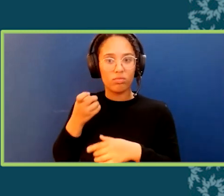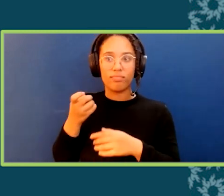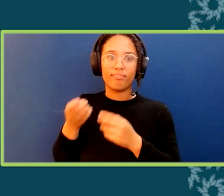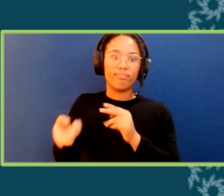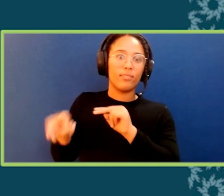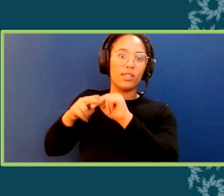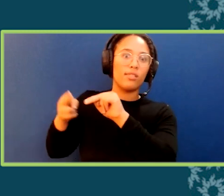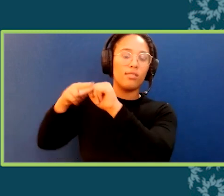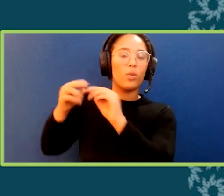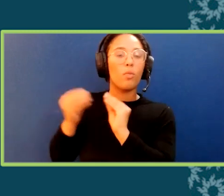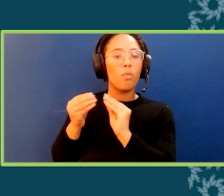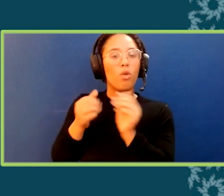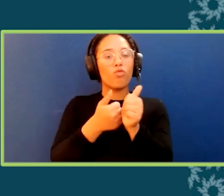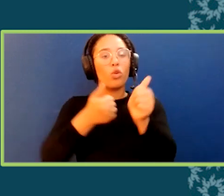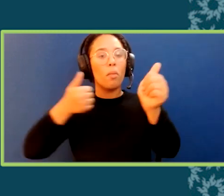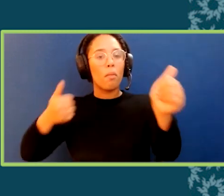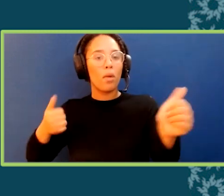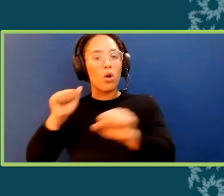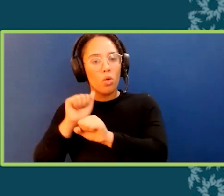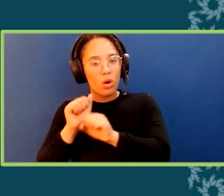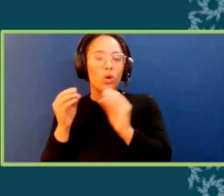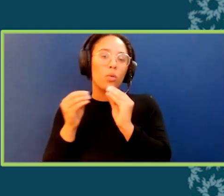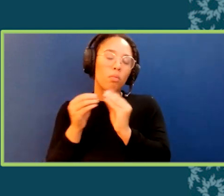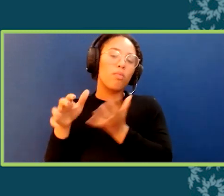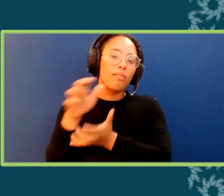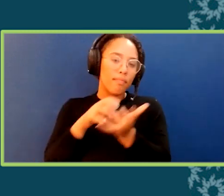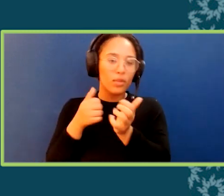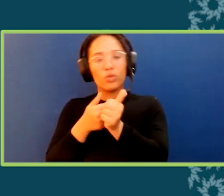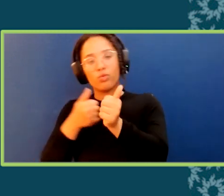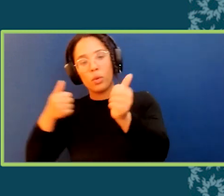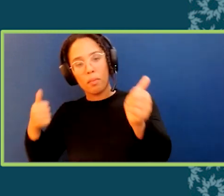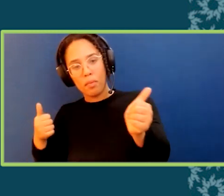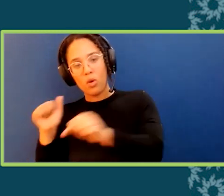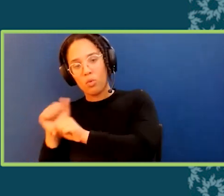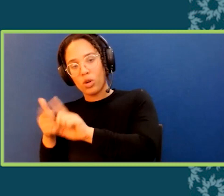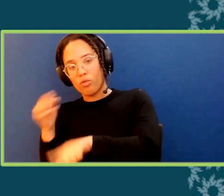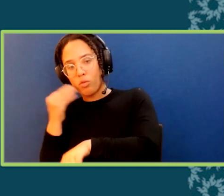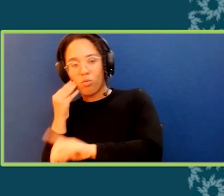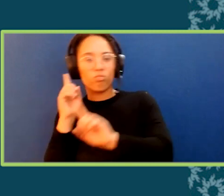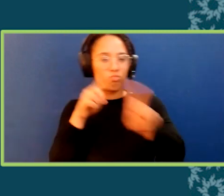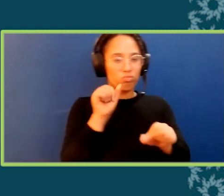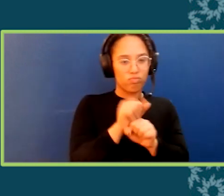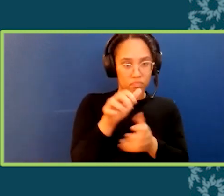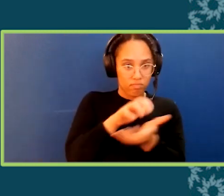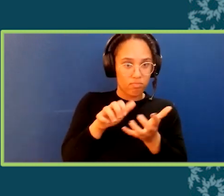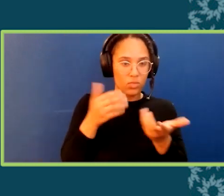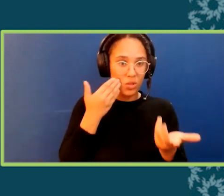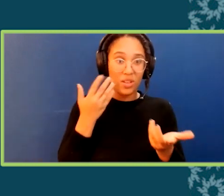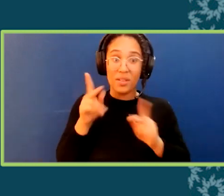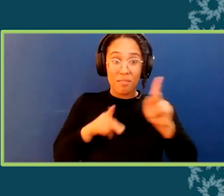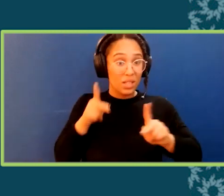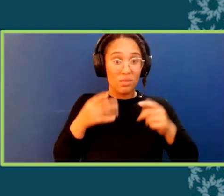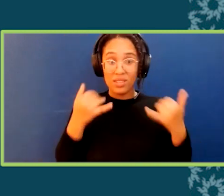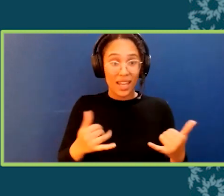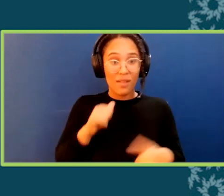remote and hybrid work, people are no longer in these little boxes where you can see them and track in